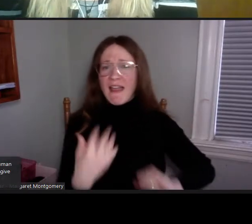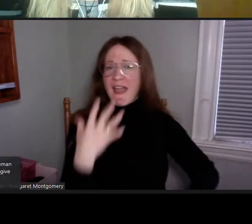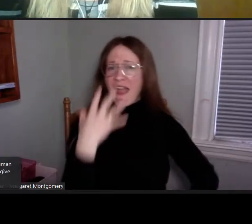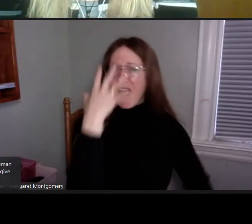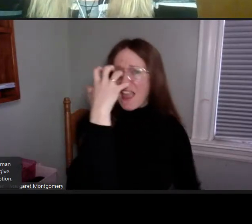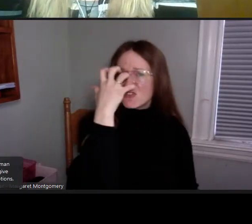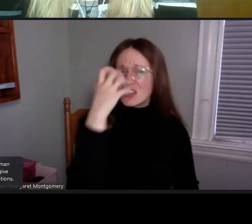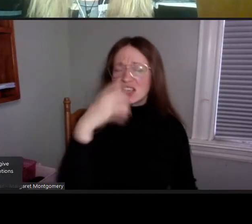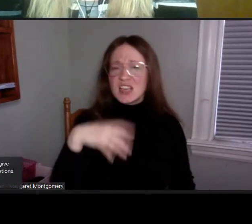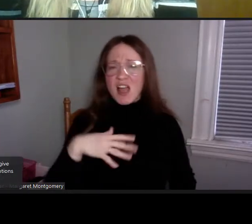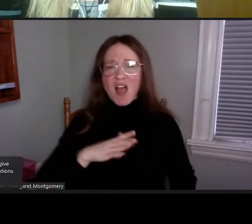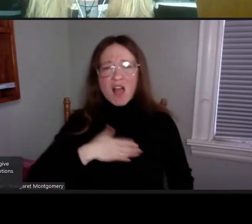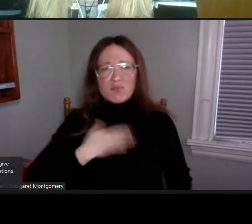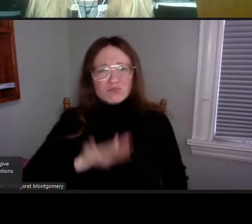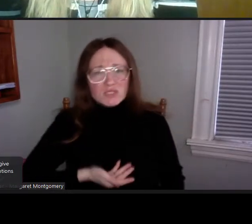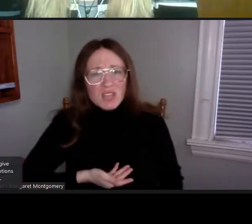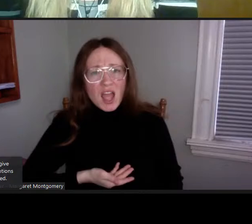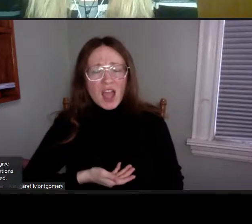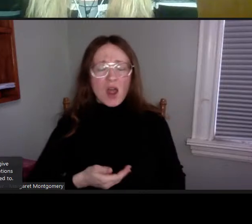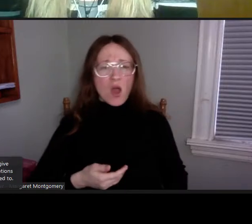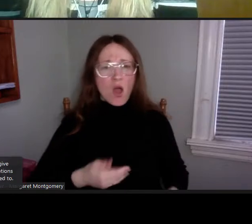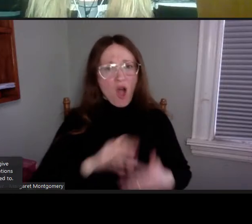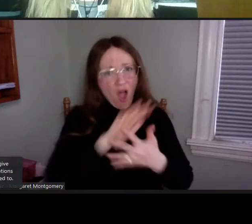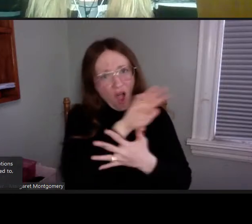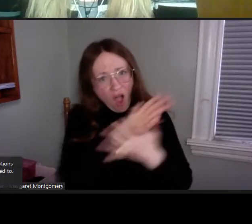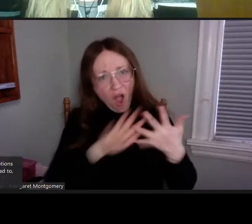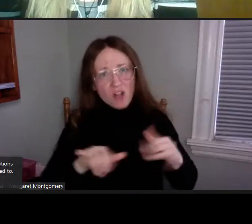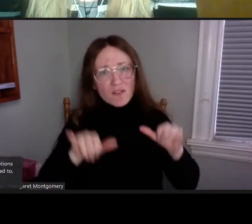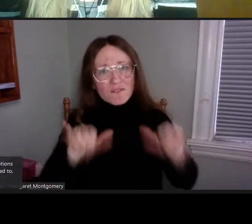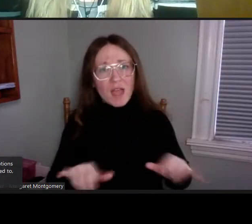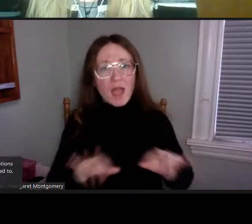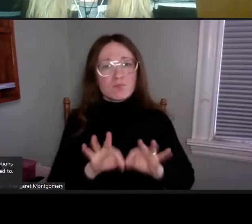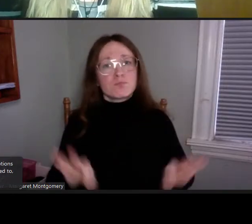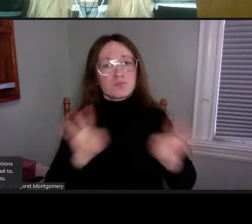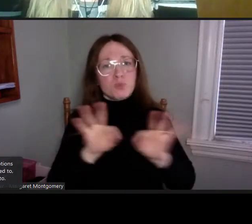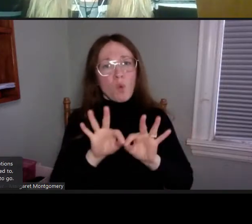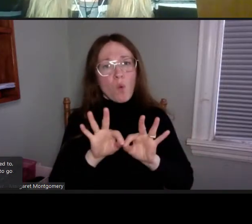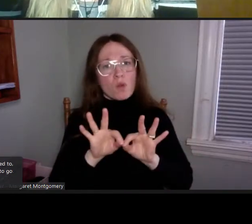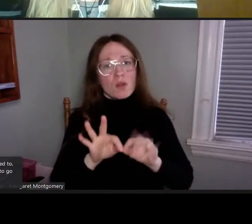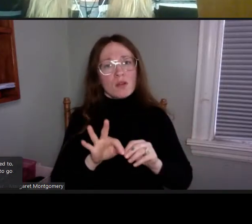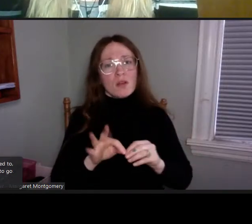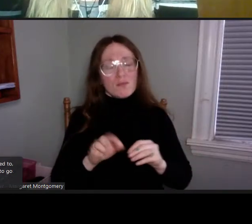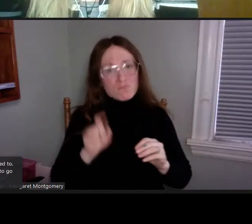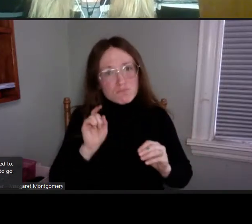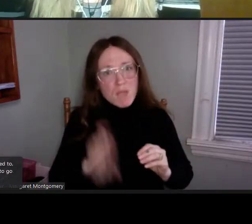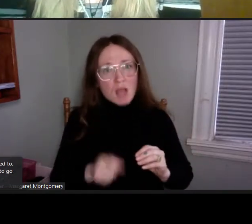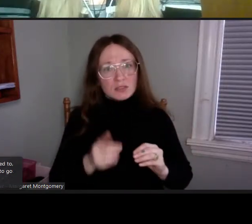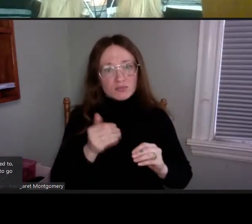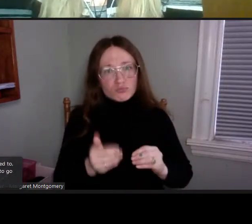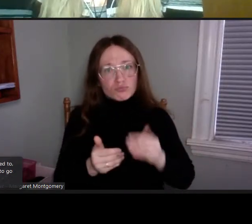the emotions and to go through everything that we need to, because it is a process that you'll have to go through.